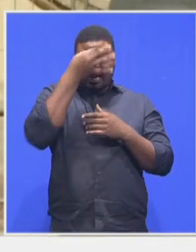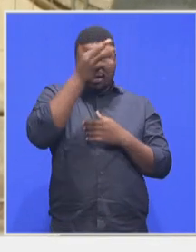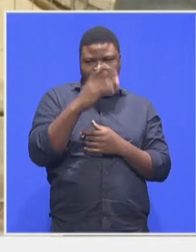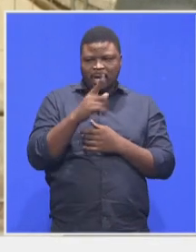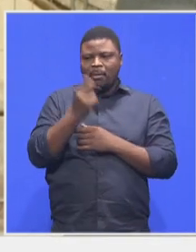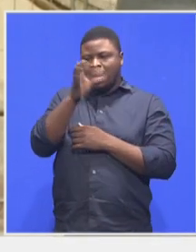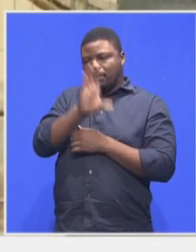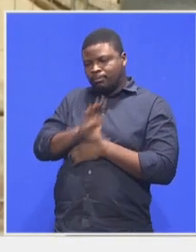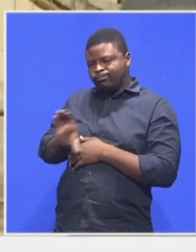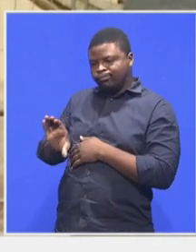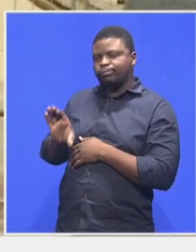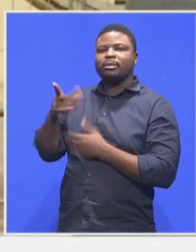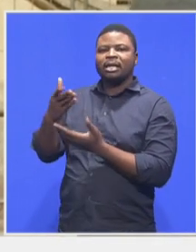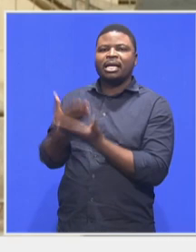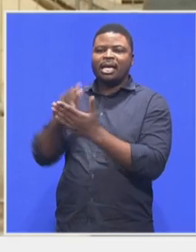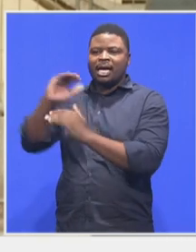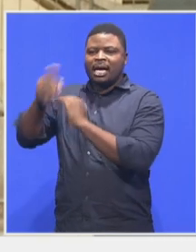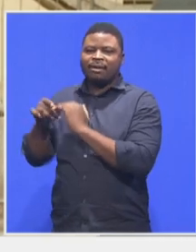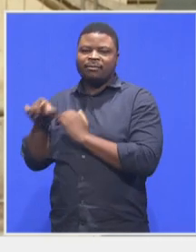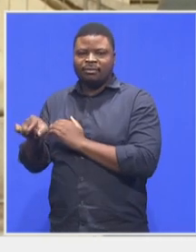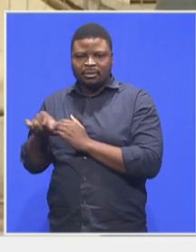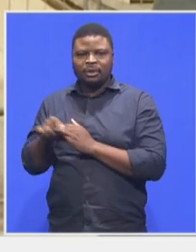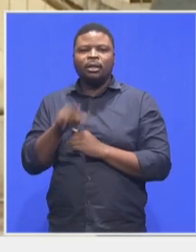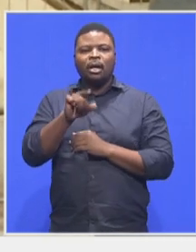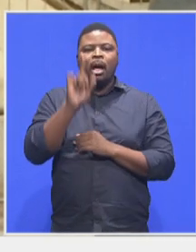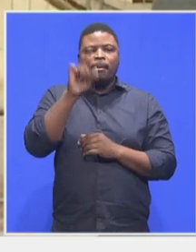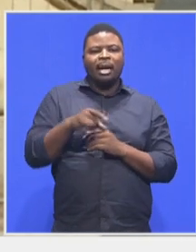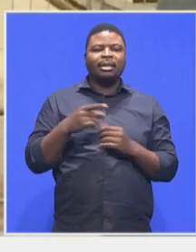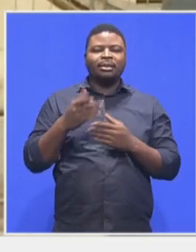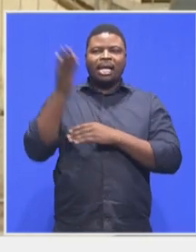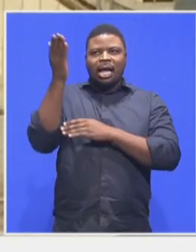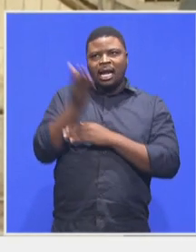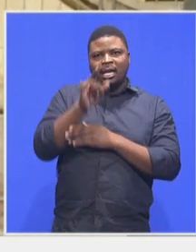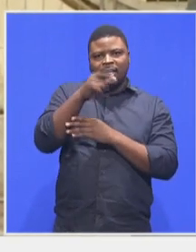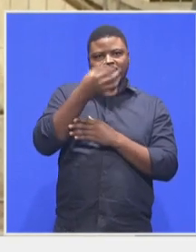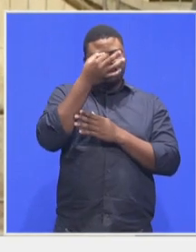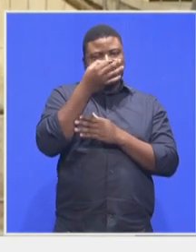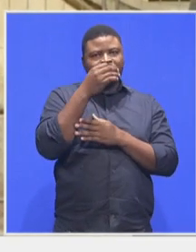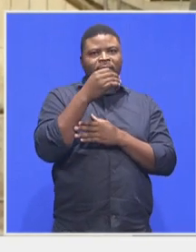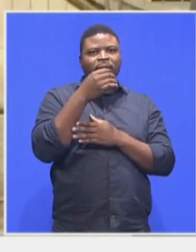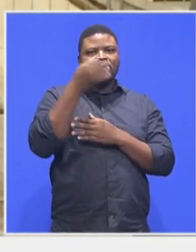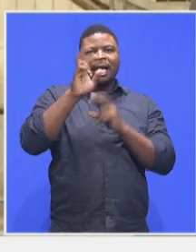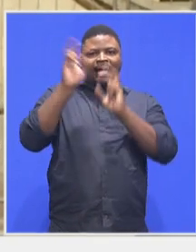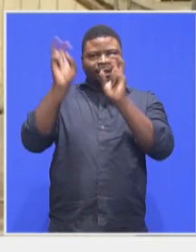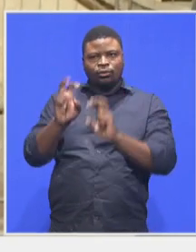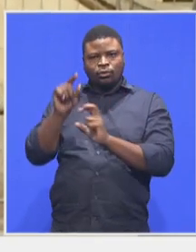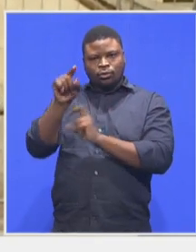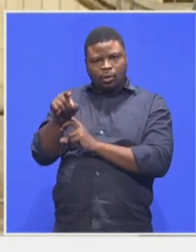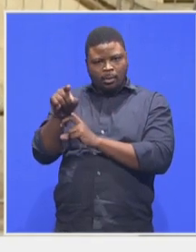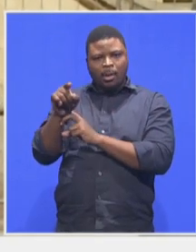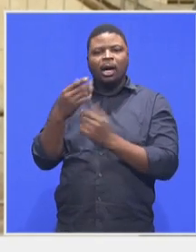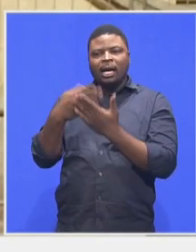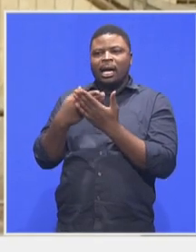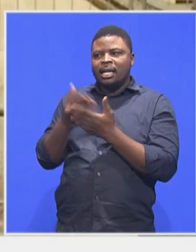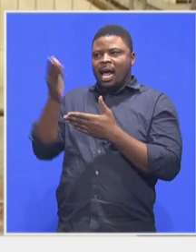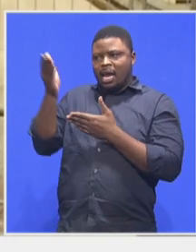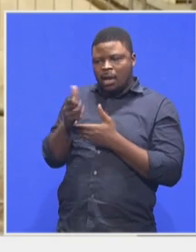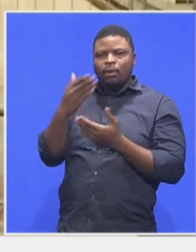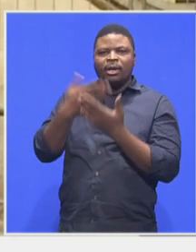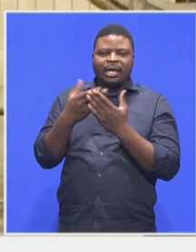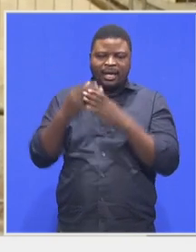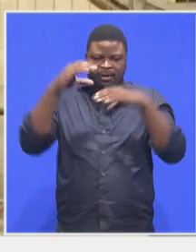to allow Eskom, one, to strengthen the balance sheet of Eskom. Secondly, to allow Eskom to